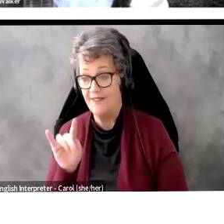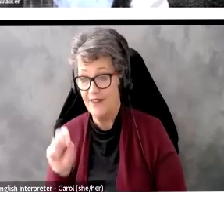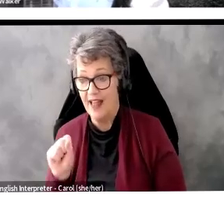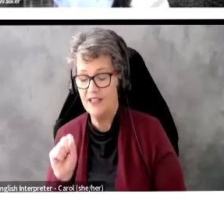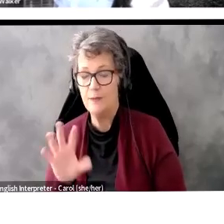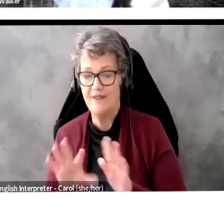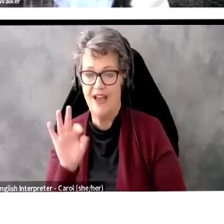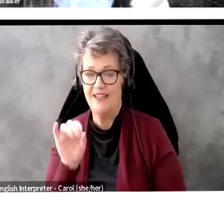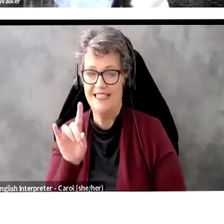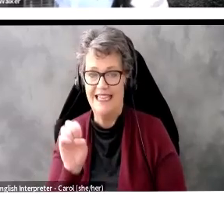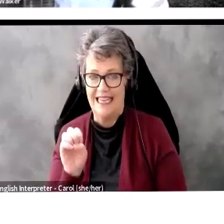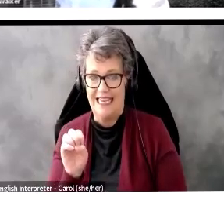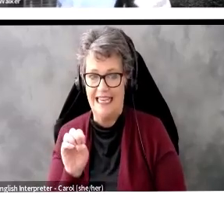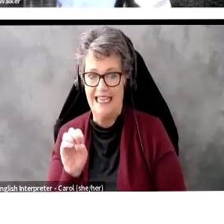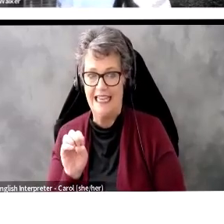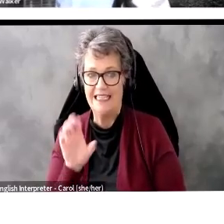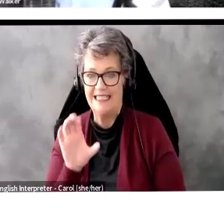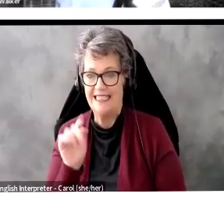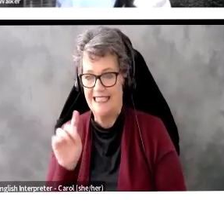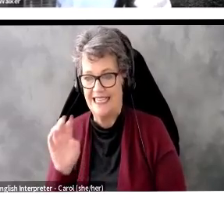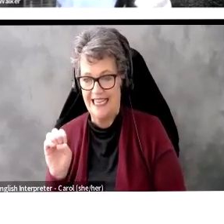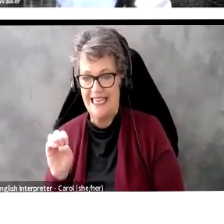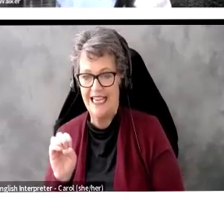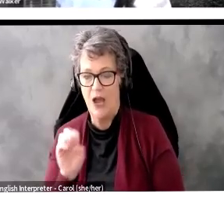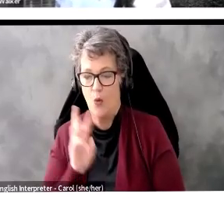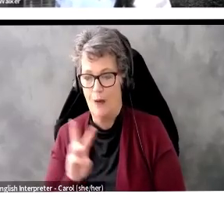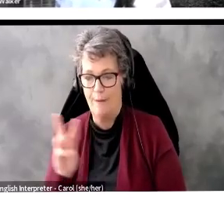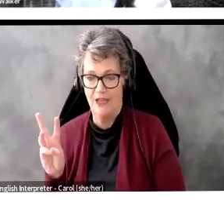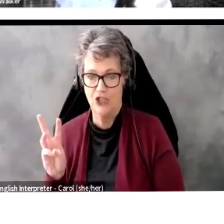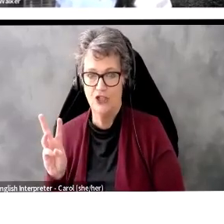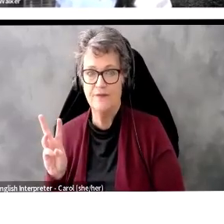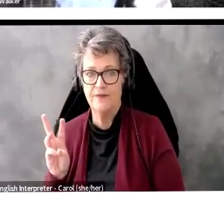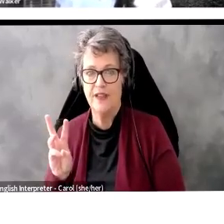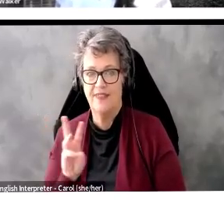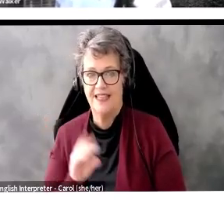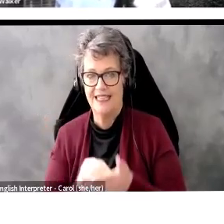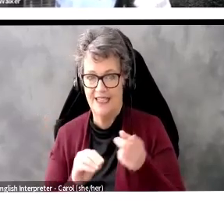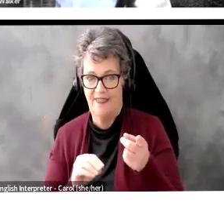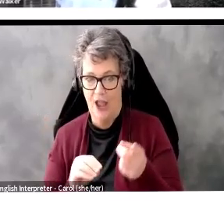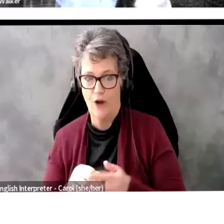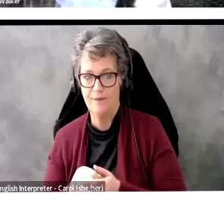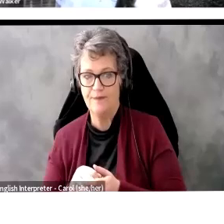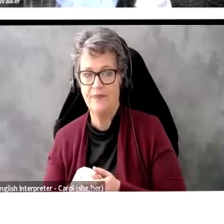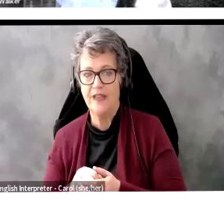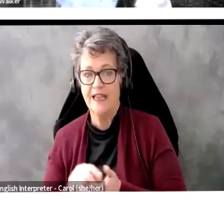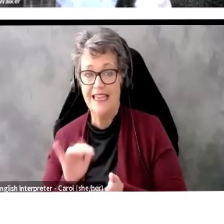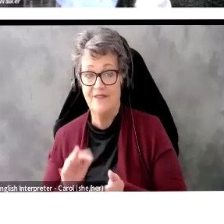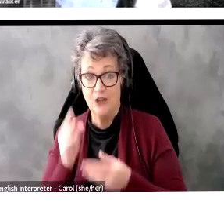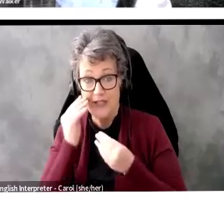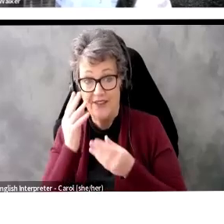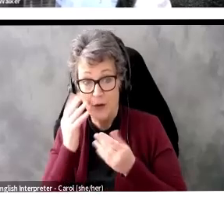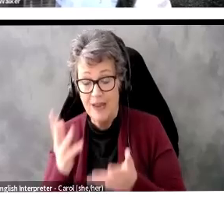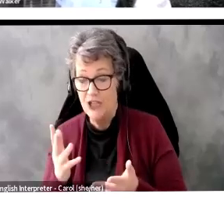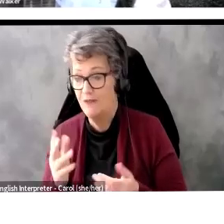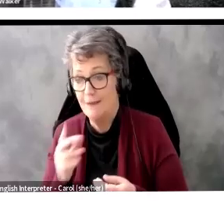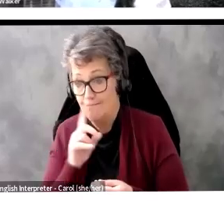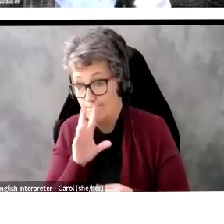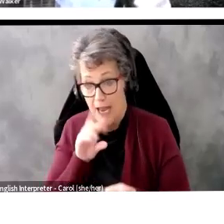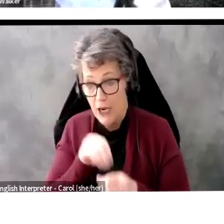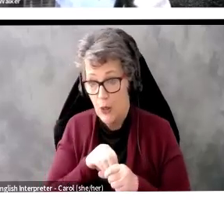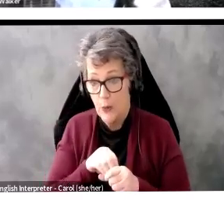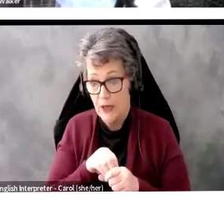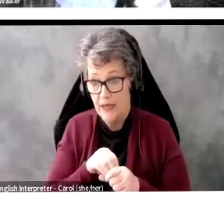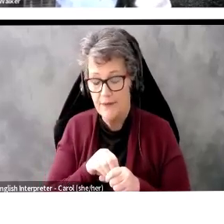the CTE webpage that is listed there. If there is information that is not included